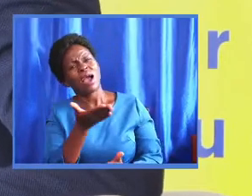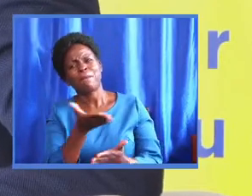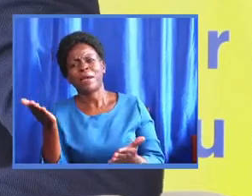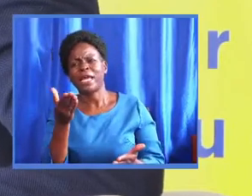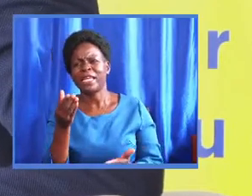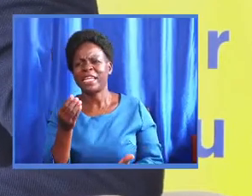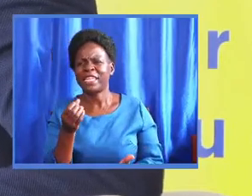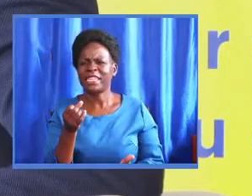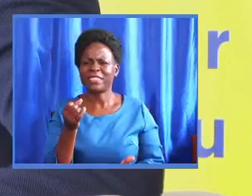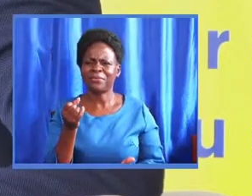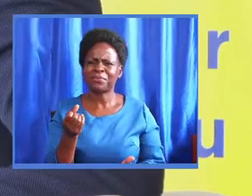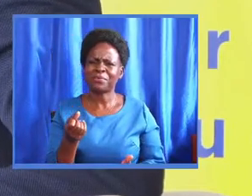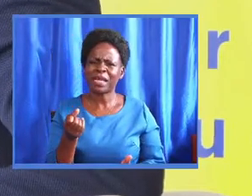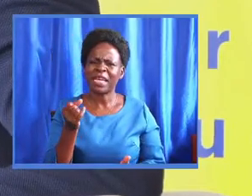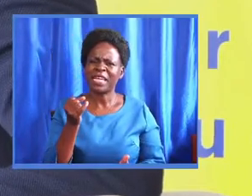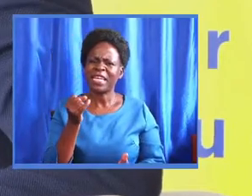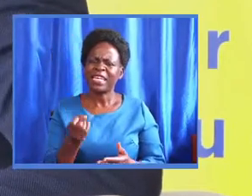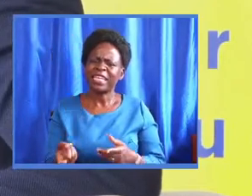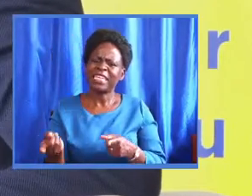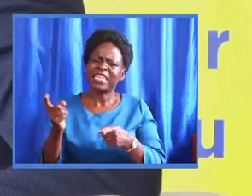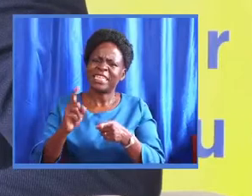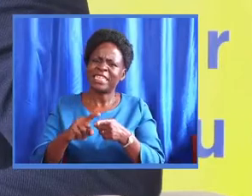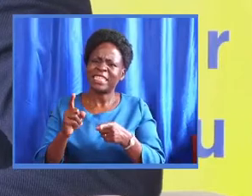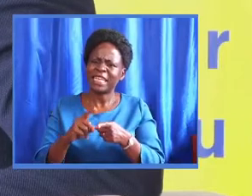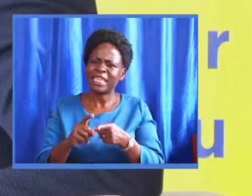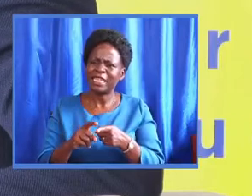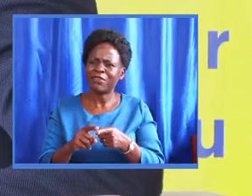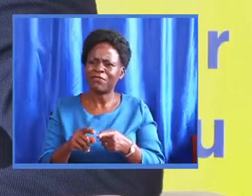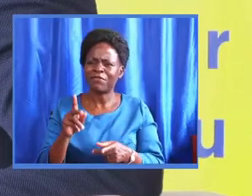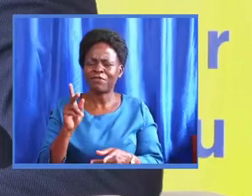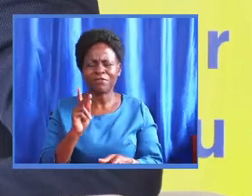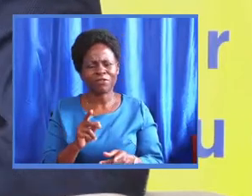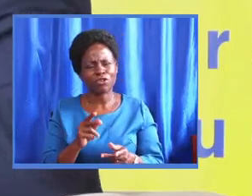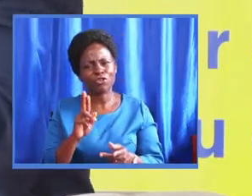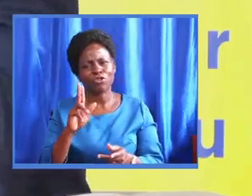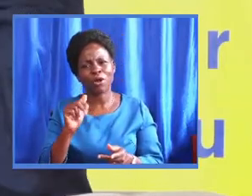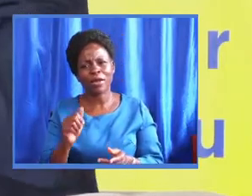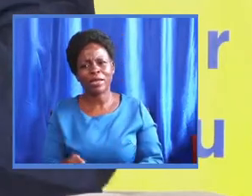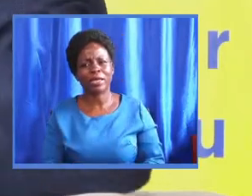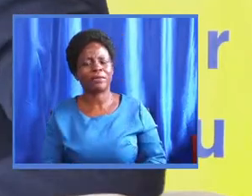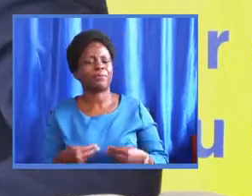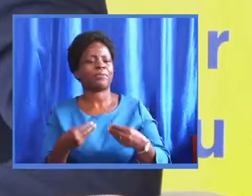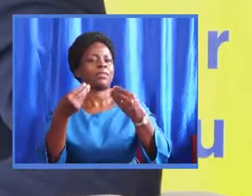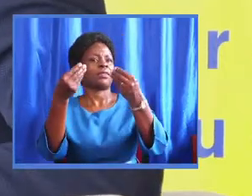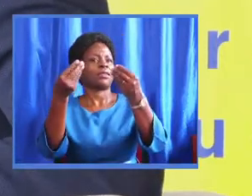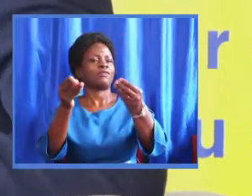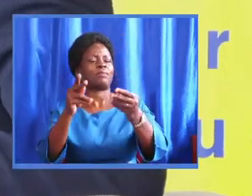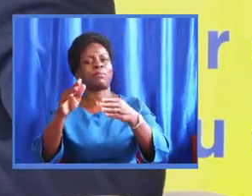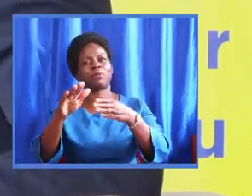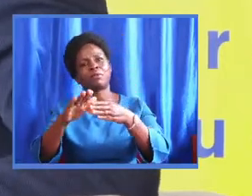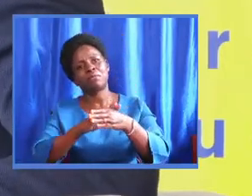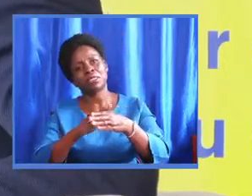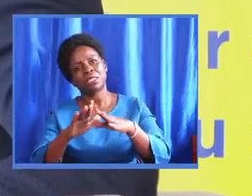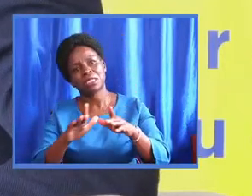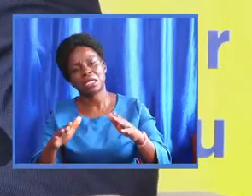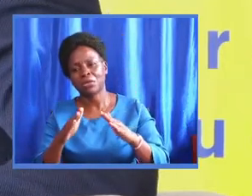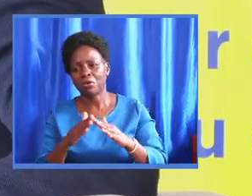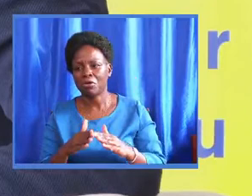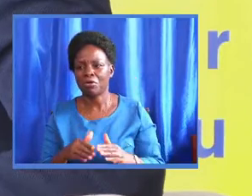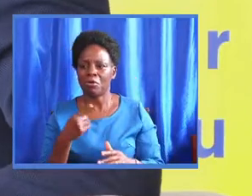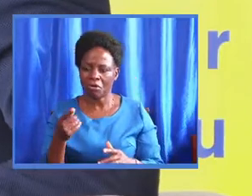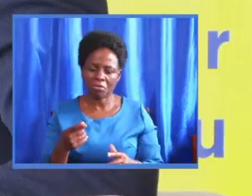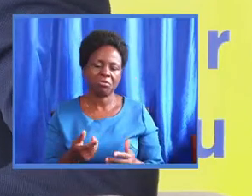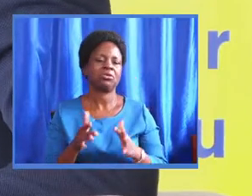incentive URA is giving to real estate developers, or you let it be? If you earn, you